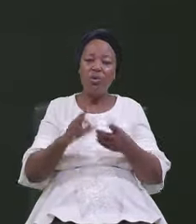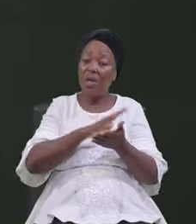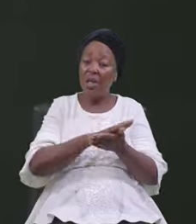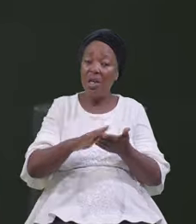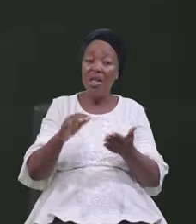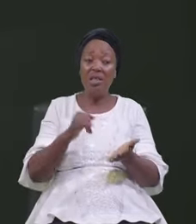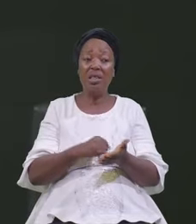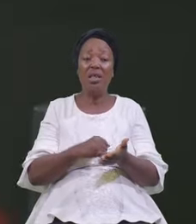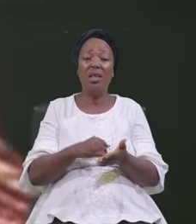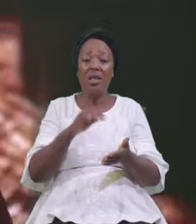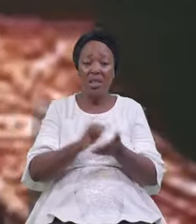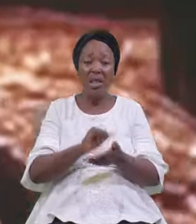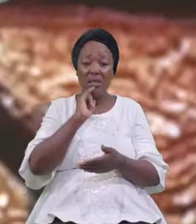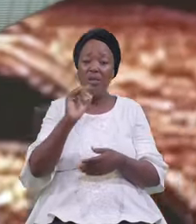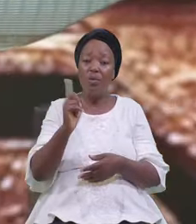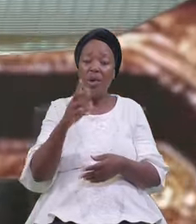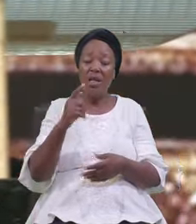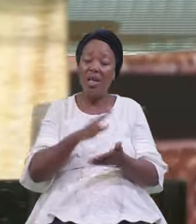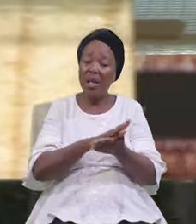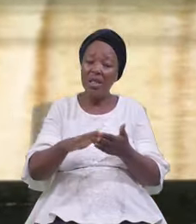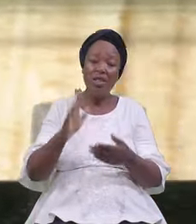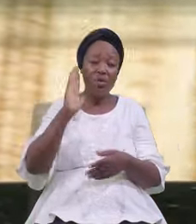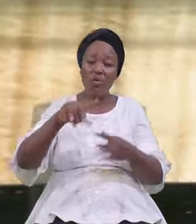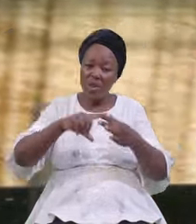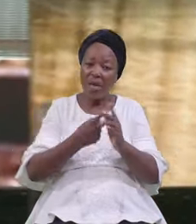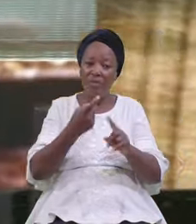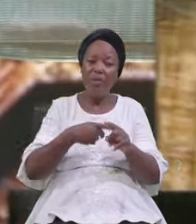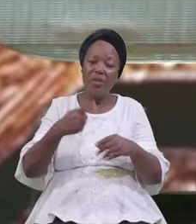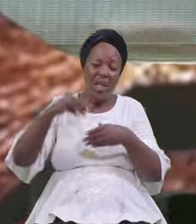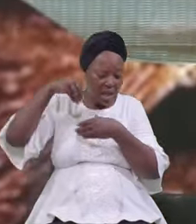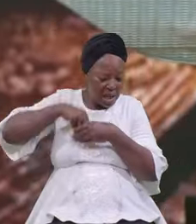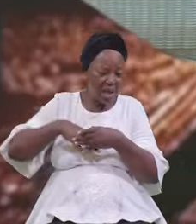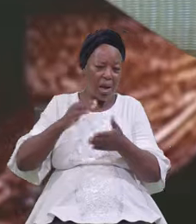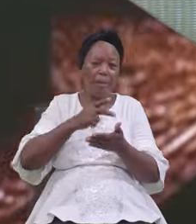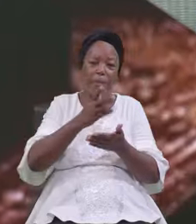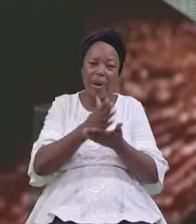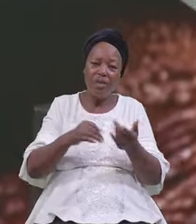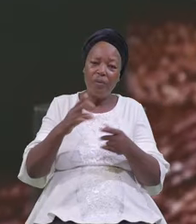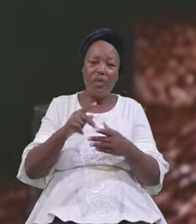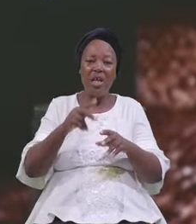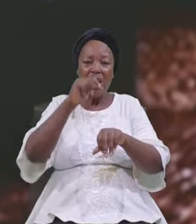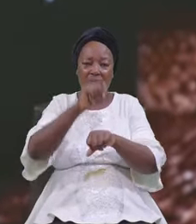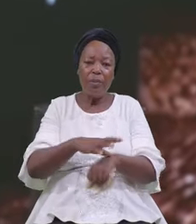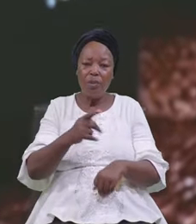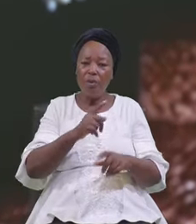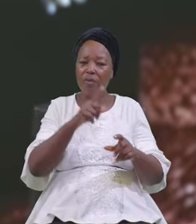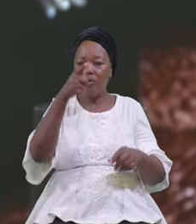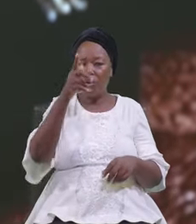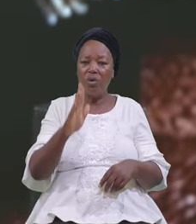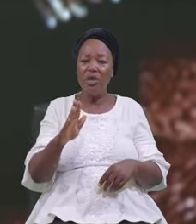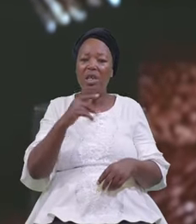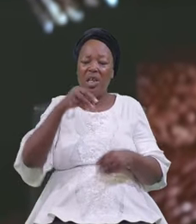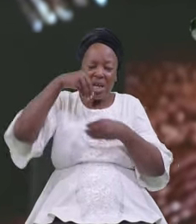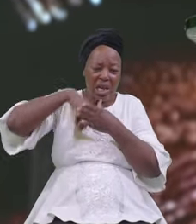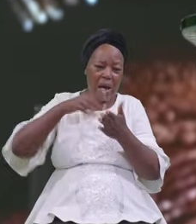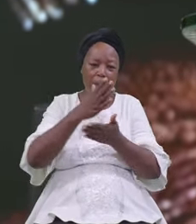That's where the cleansing should begin, the inner part of the temple of God, the inner part of your life,